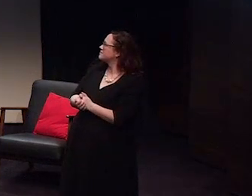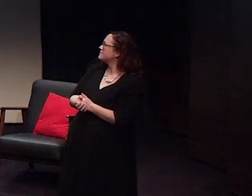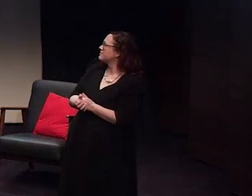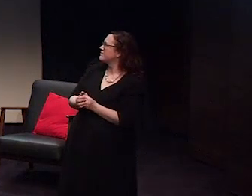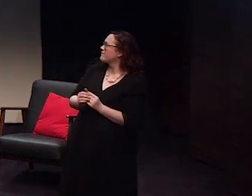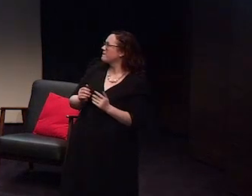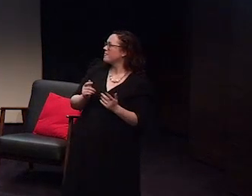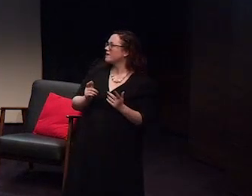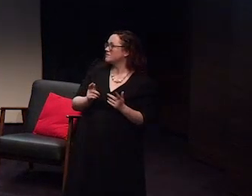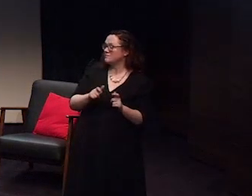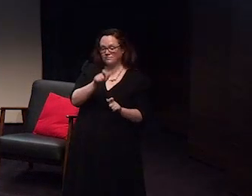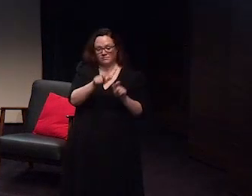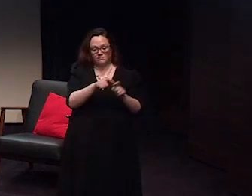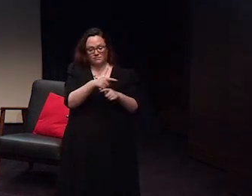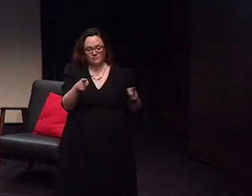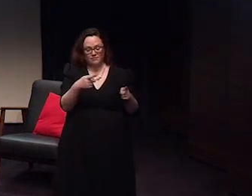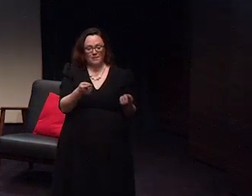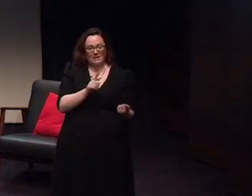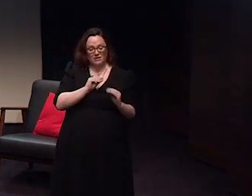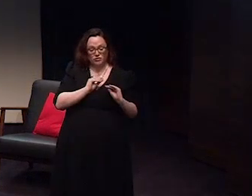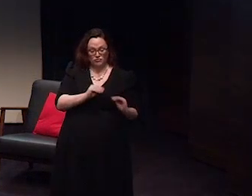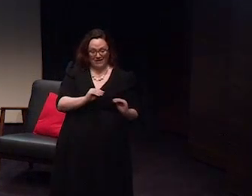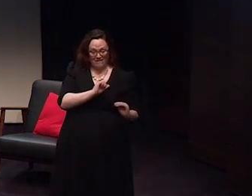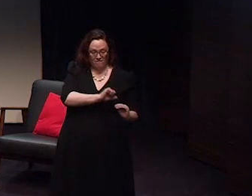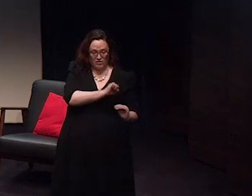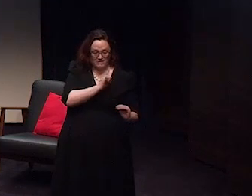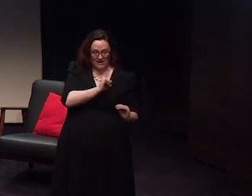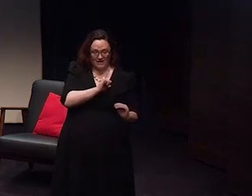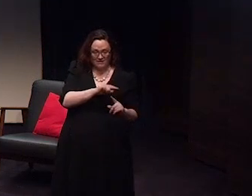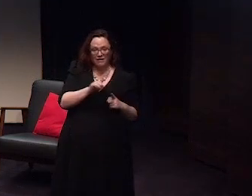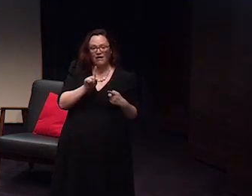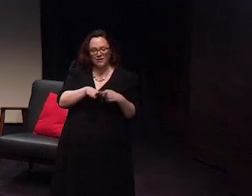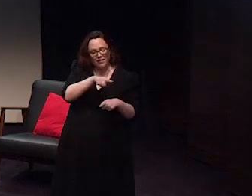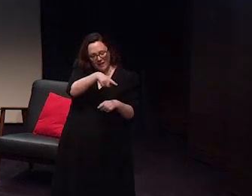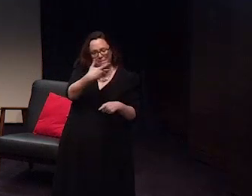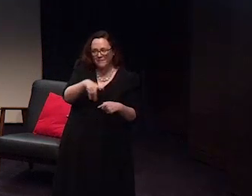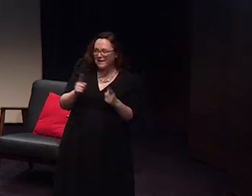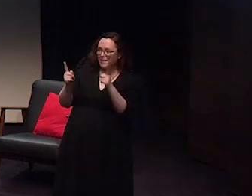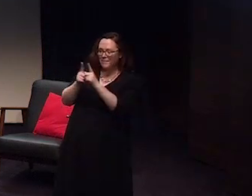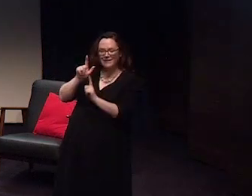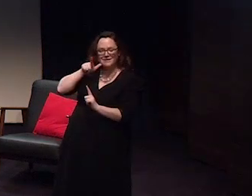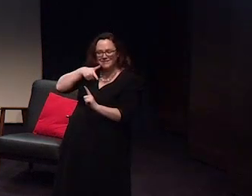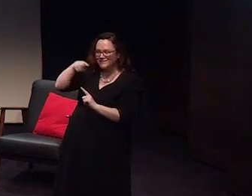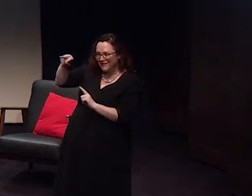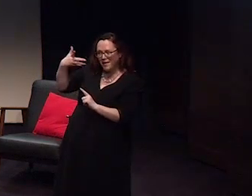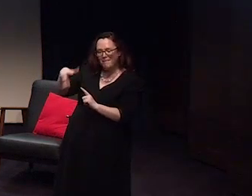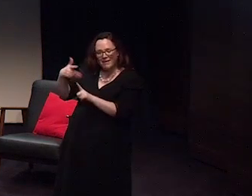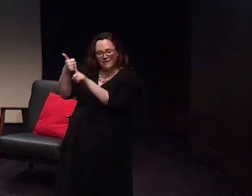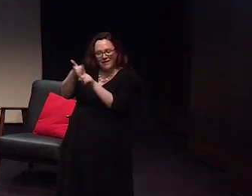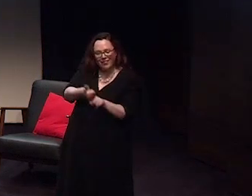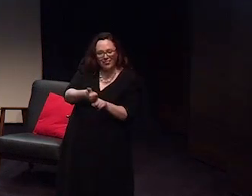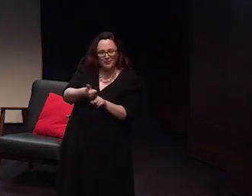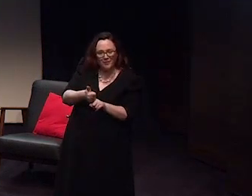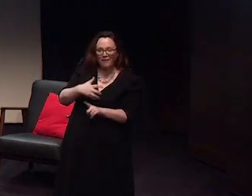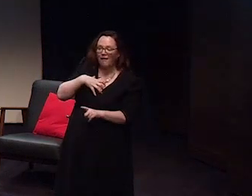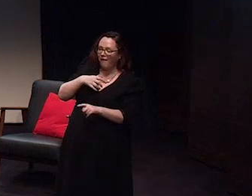and met with the EMDs who had guided them. It was an opportunity for the participant to visit of the Emergency Medical